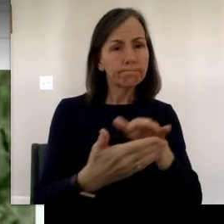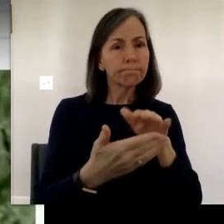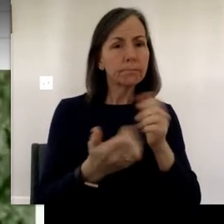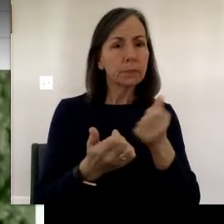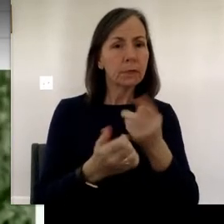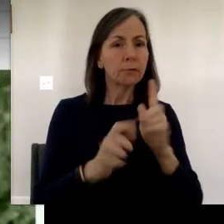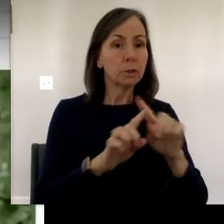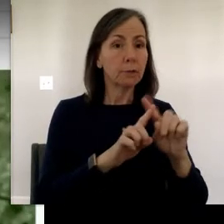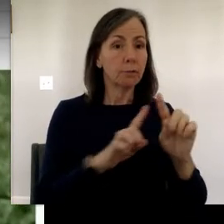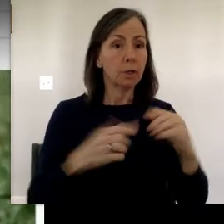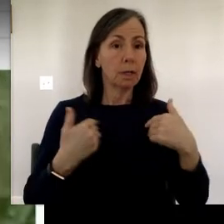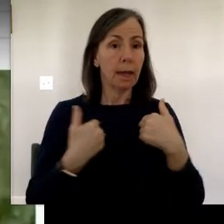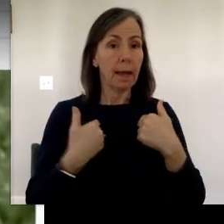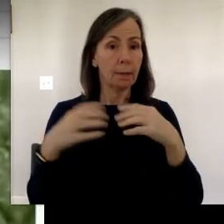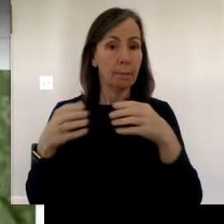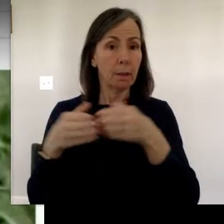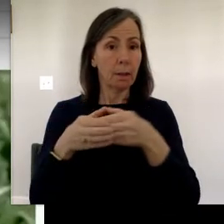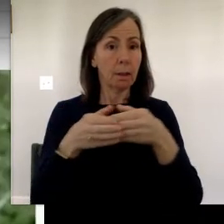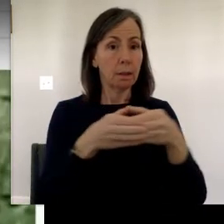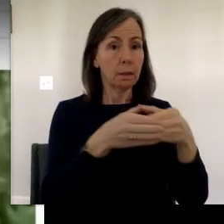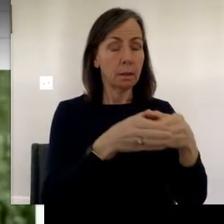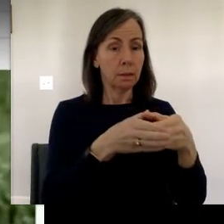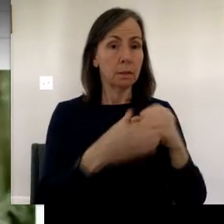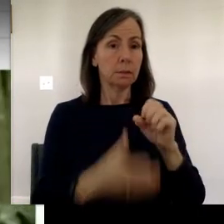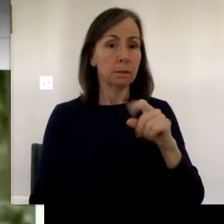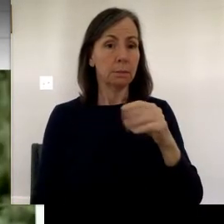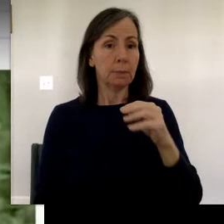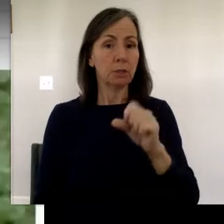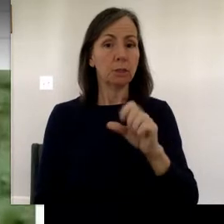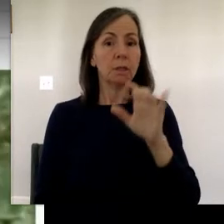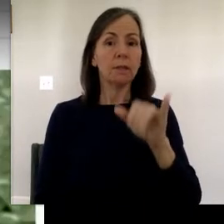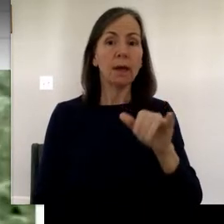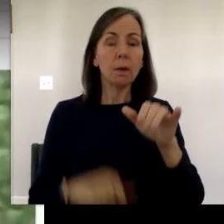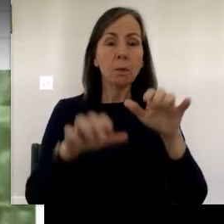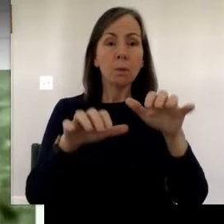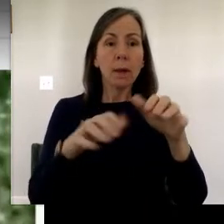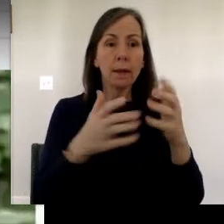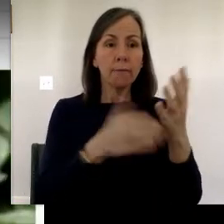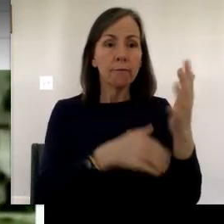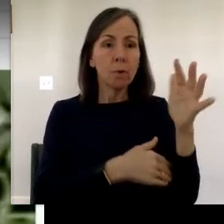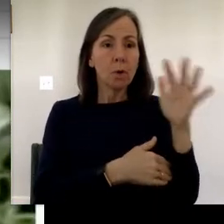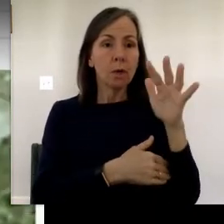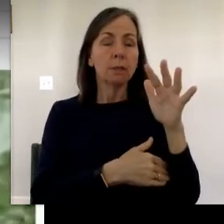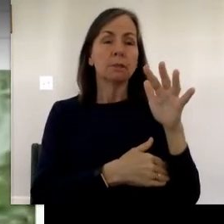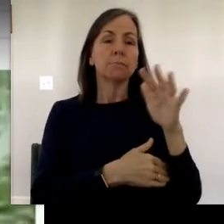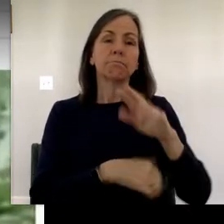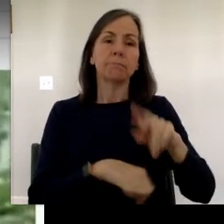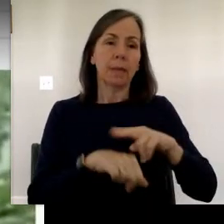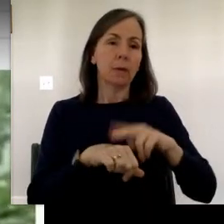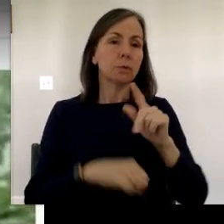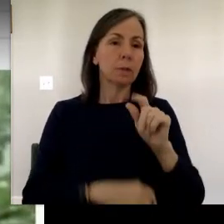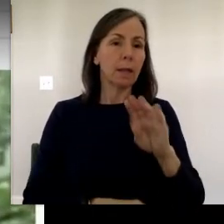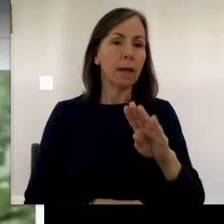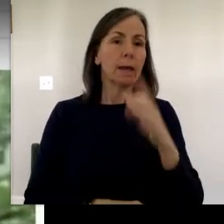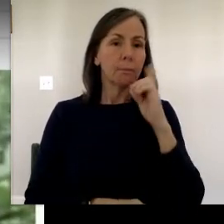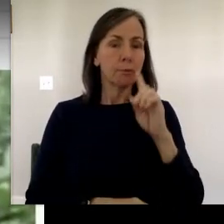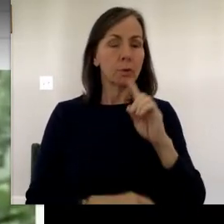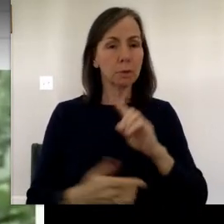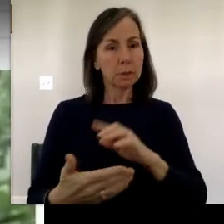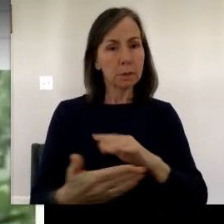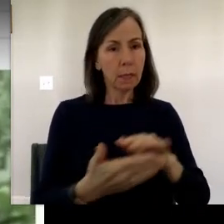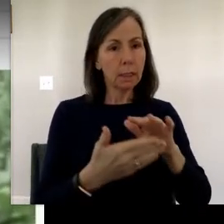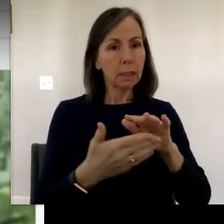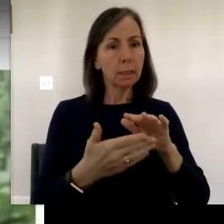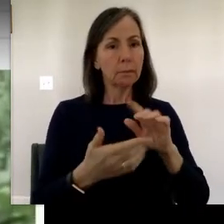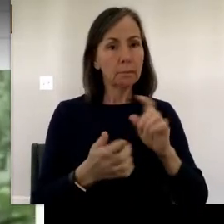This lush rainforest is a natural laboratory for ongoing investigation of evolutionary theory.